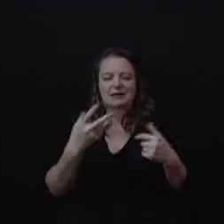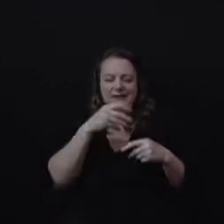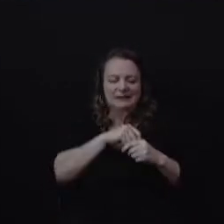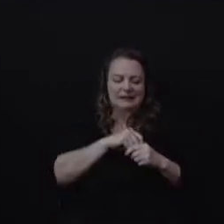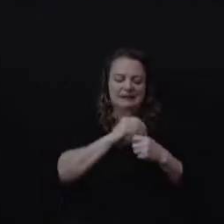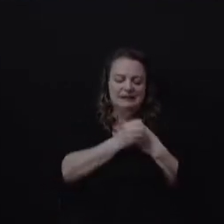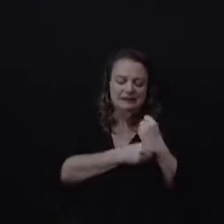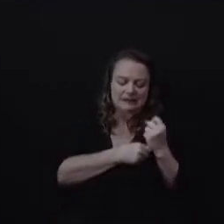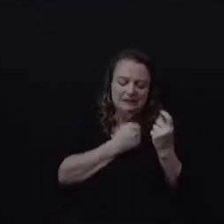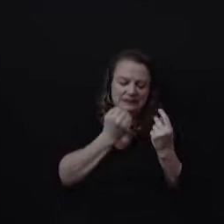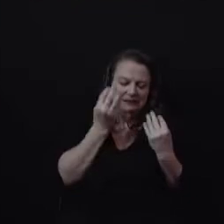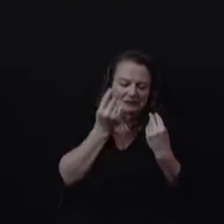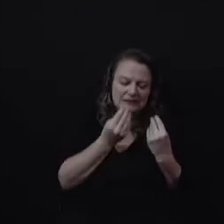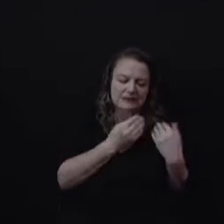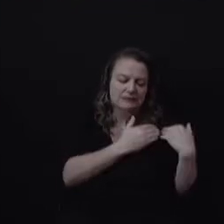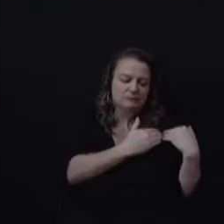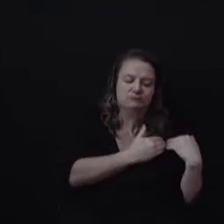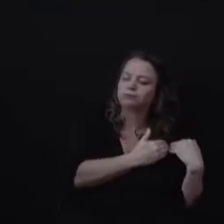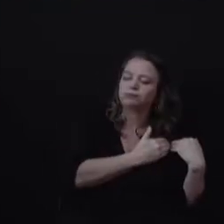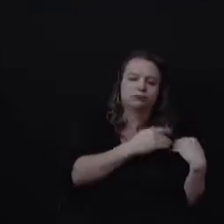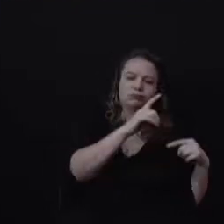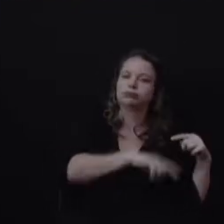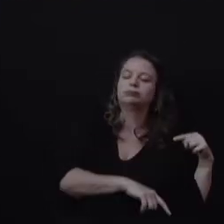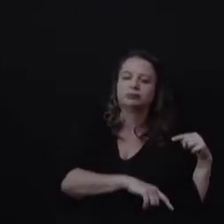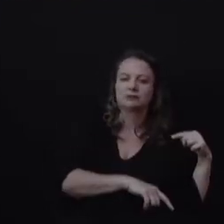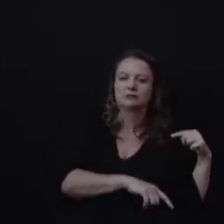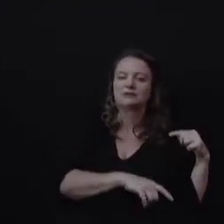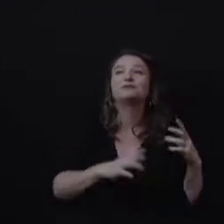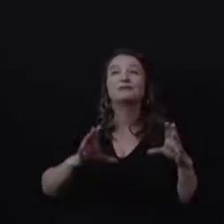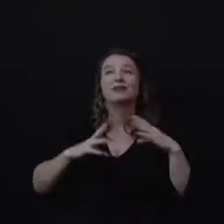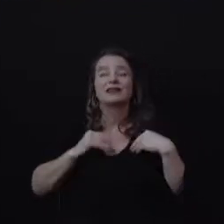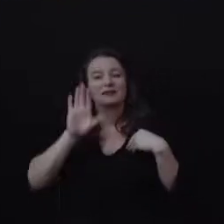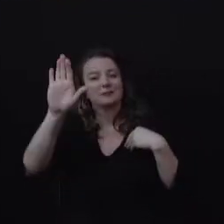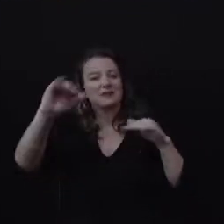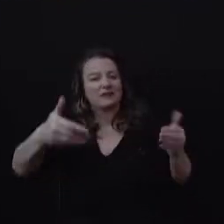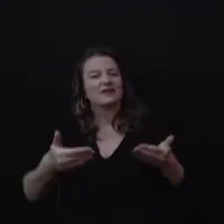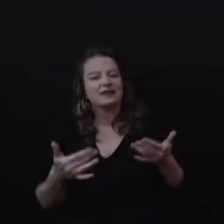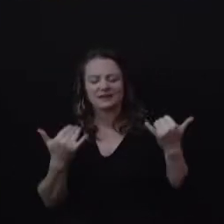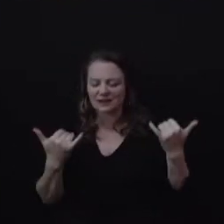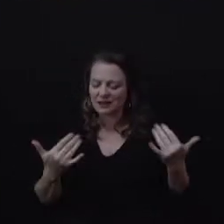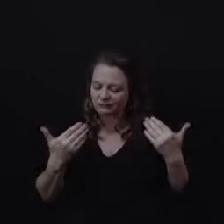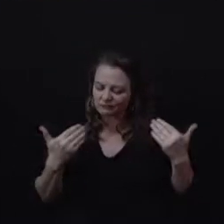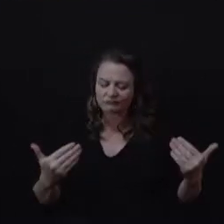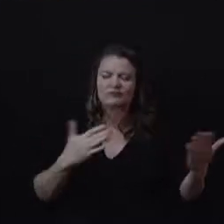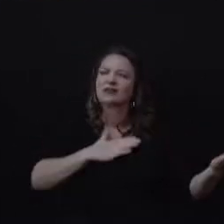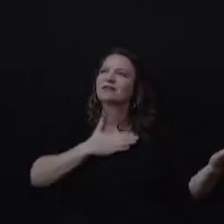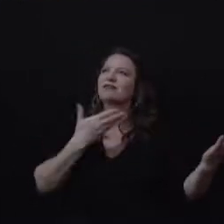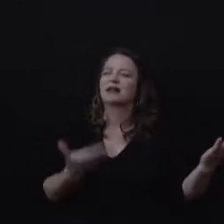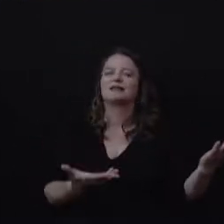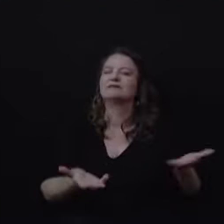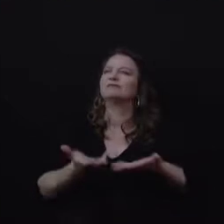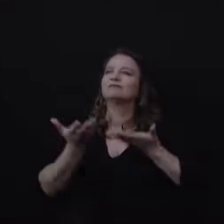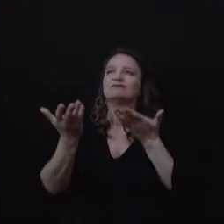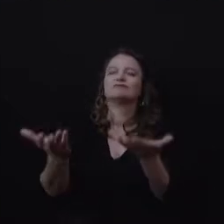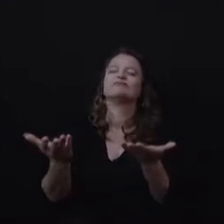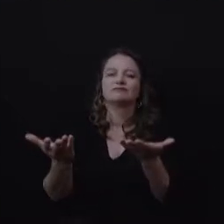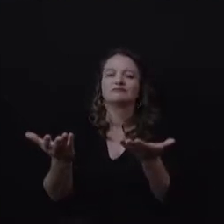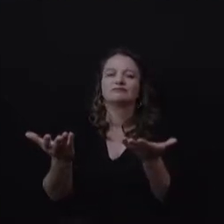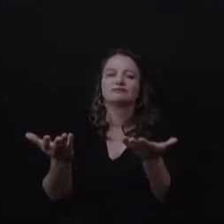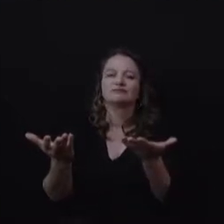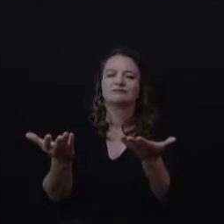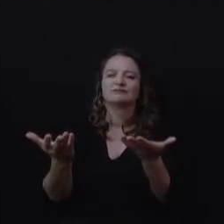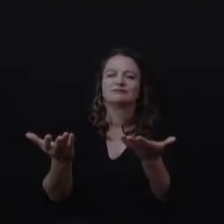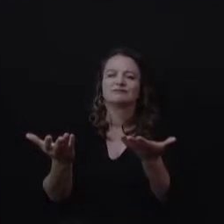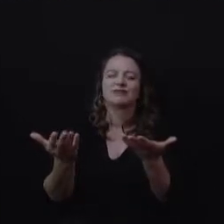I cannot carry this. Accept his invitation now to confess that to him, to hand